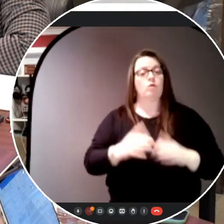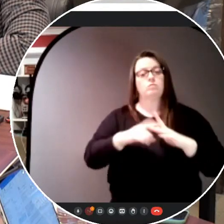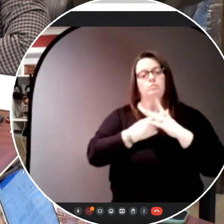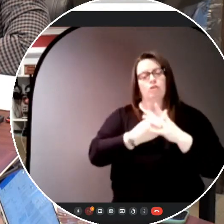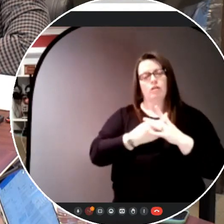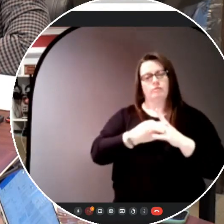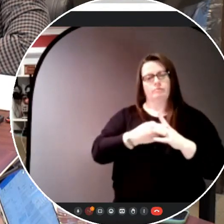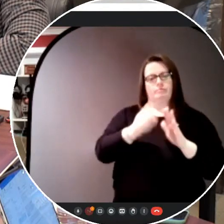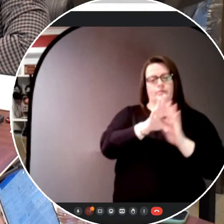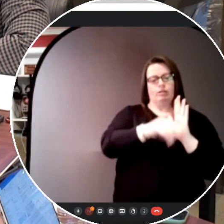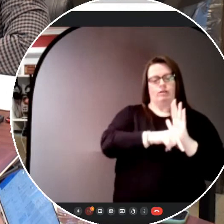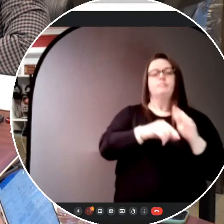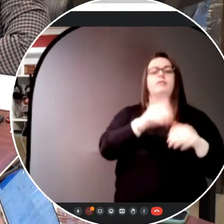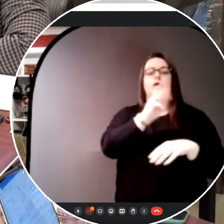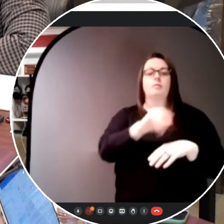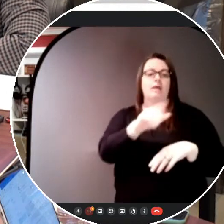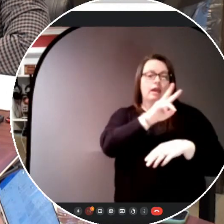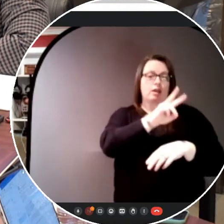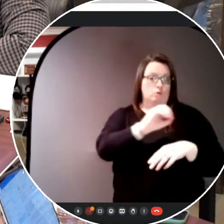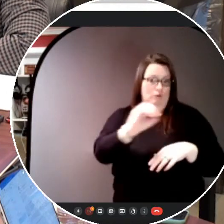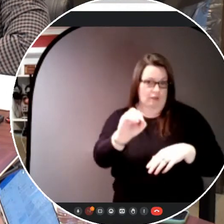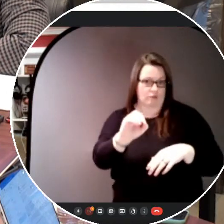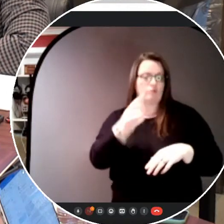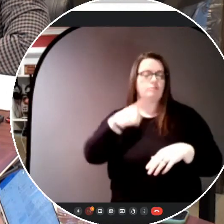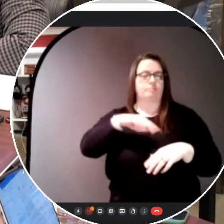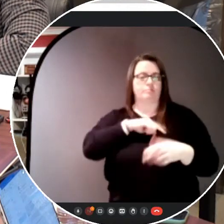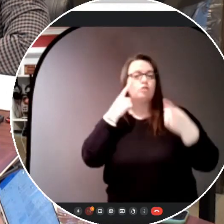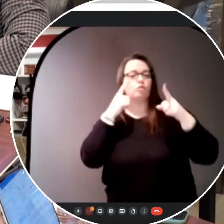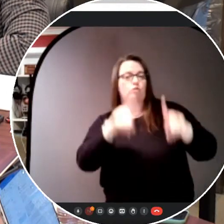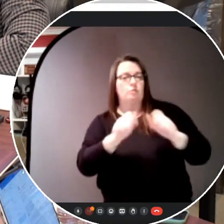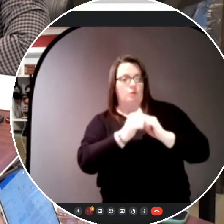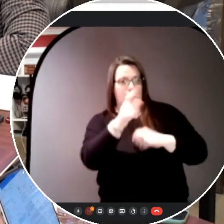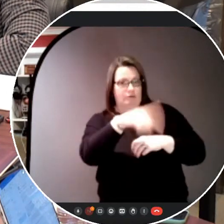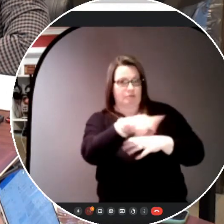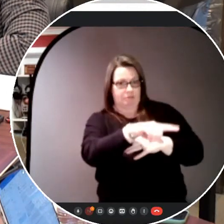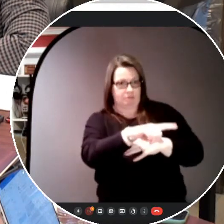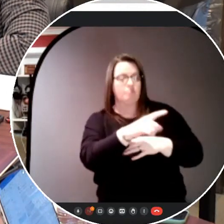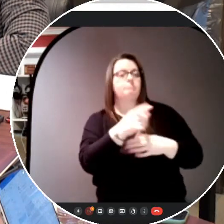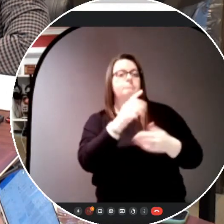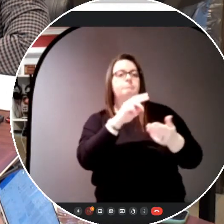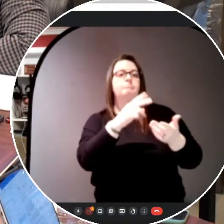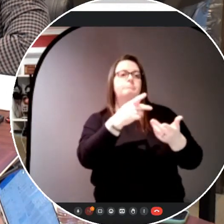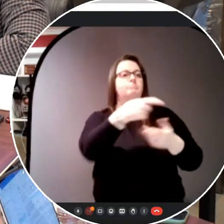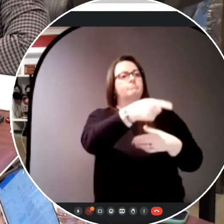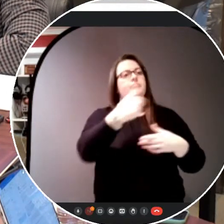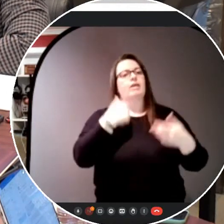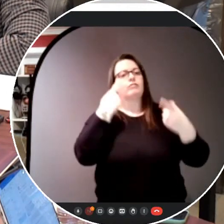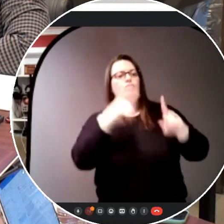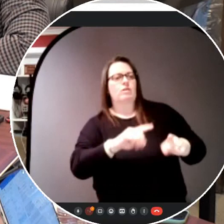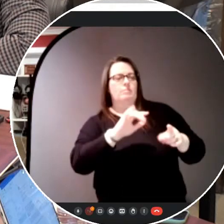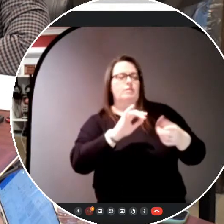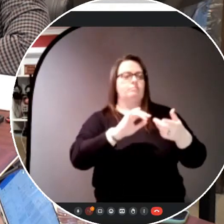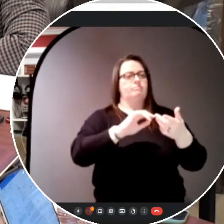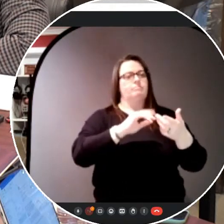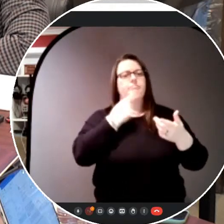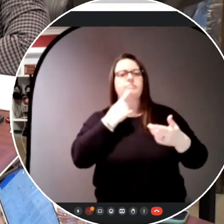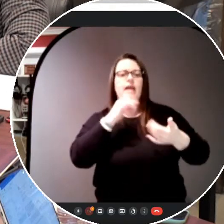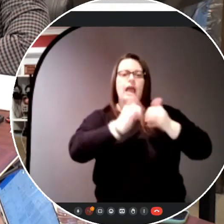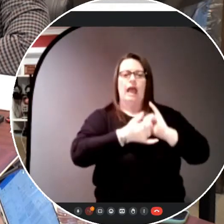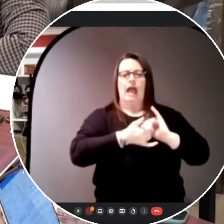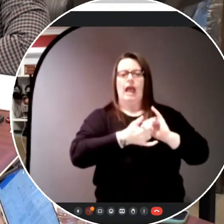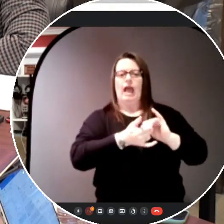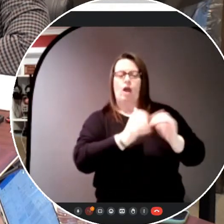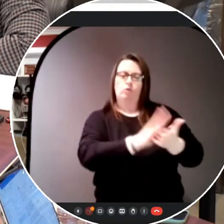was an agreement with the Episcopal Corporation that has defined how we have operated schools for the last quarter